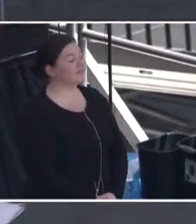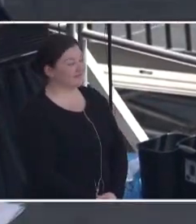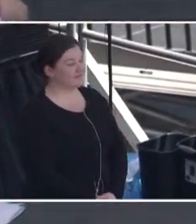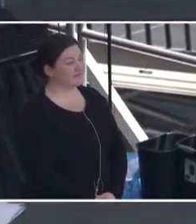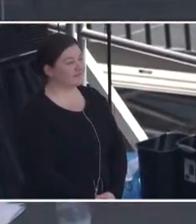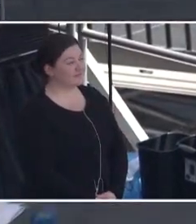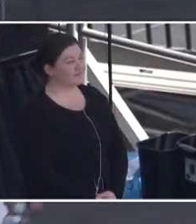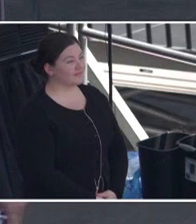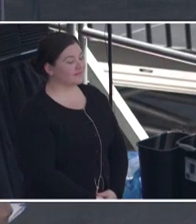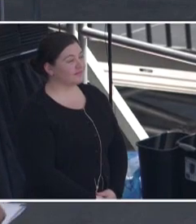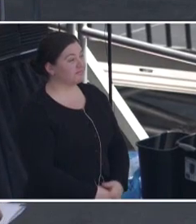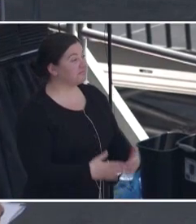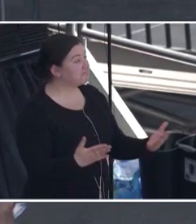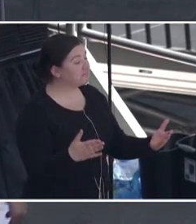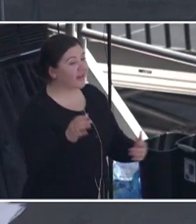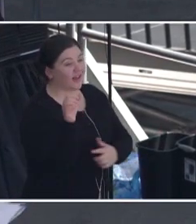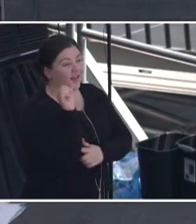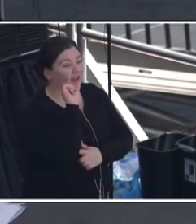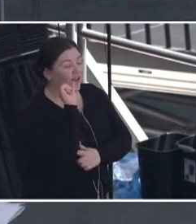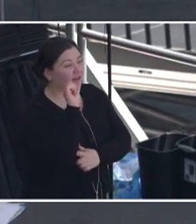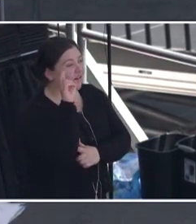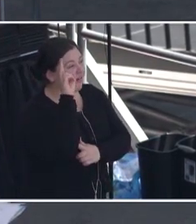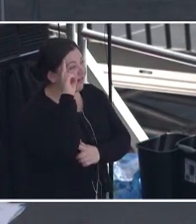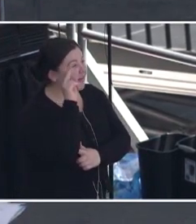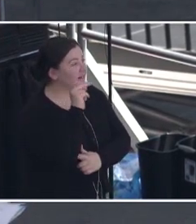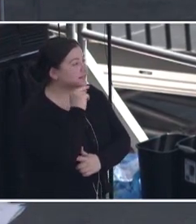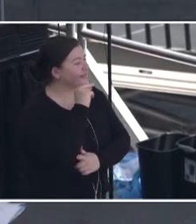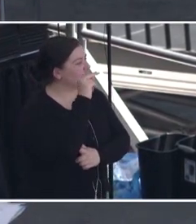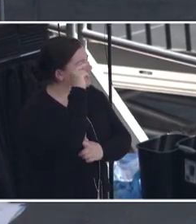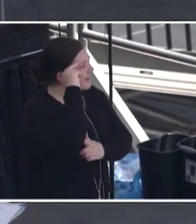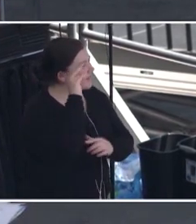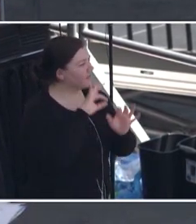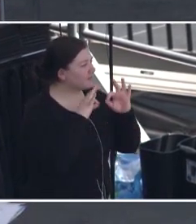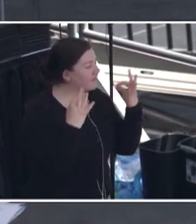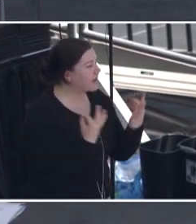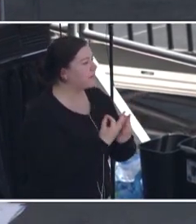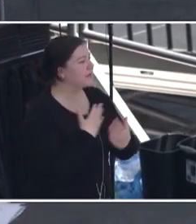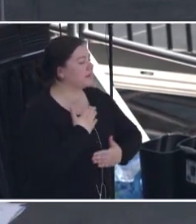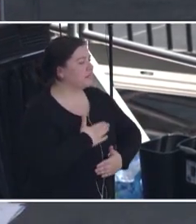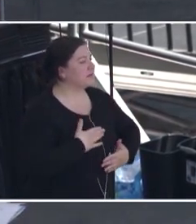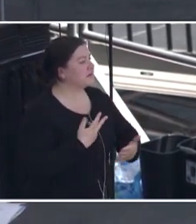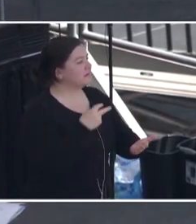Aunts, uncles, nieces, and nephews, please rise.